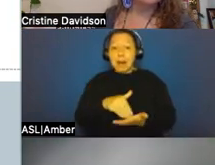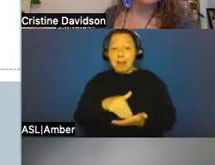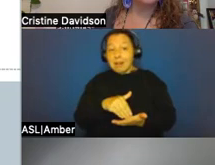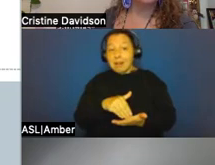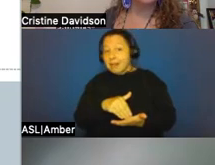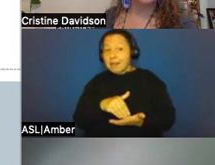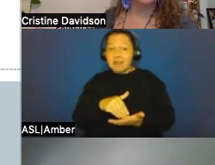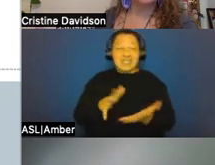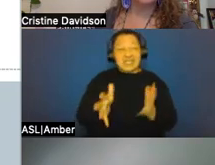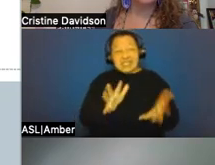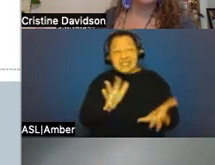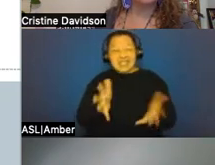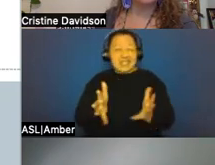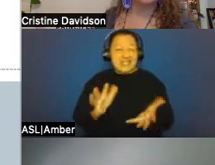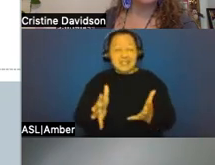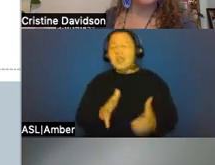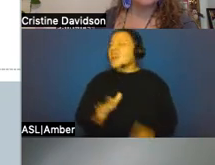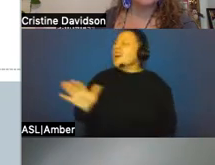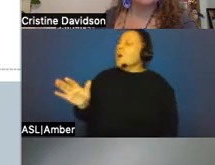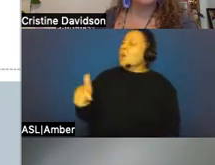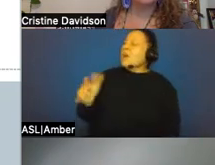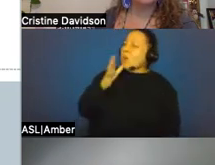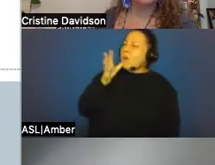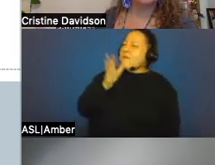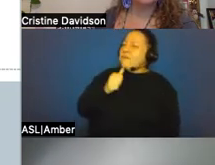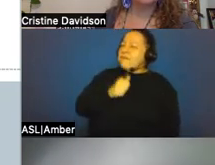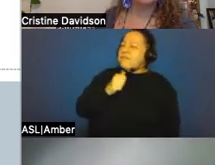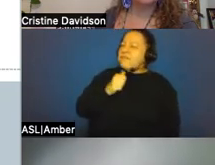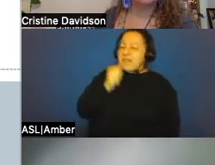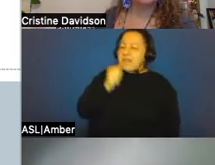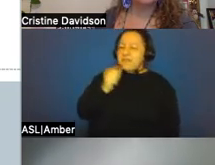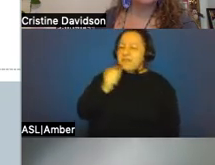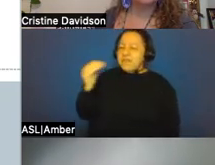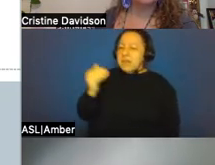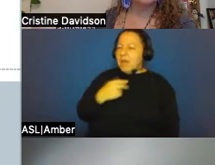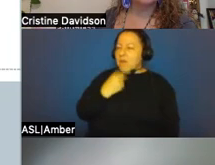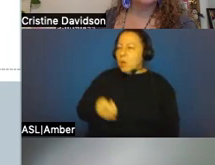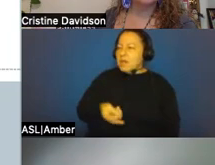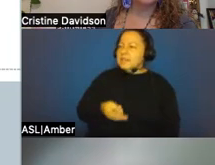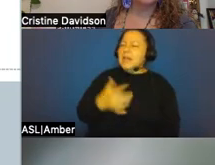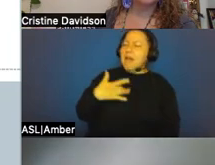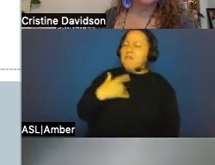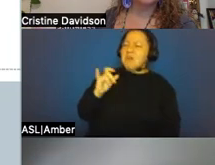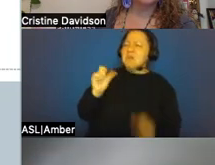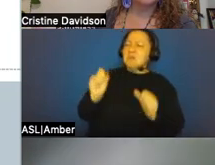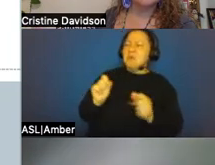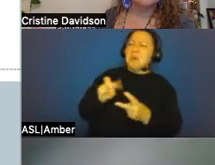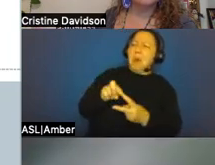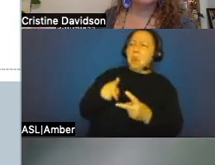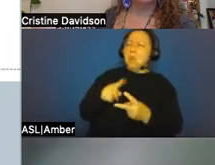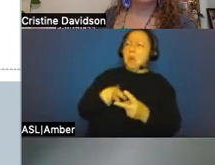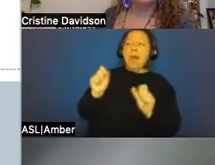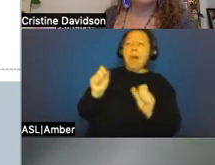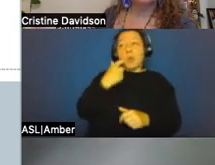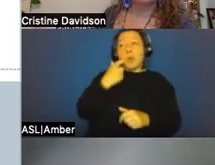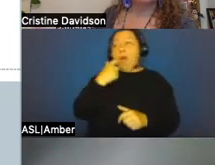I feel like it can be either way. It generally just, I mean, you can be addicted to anything.